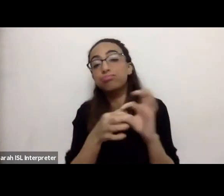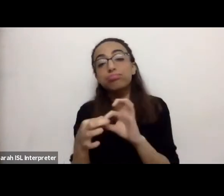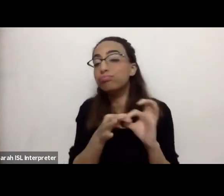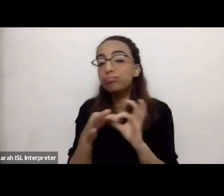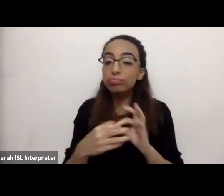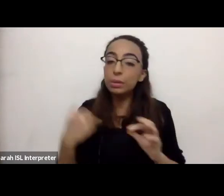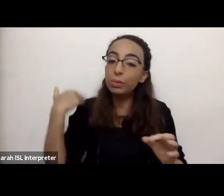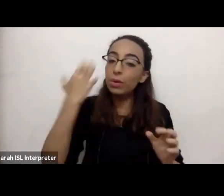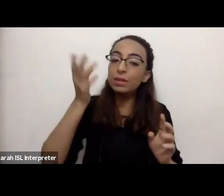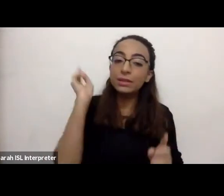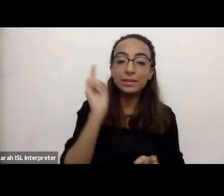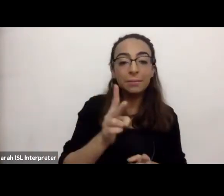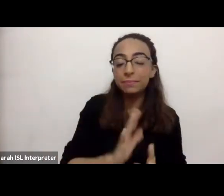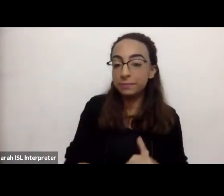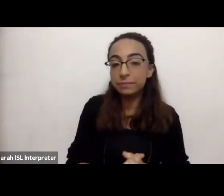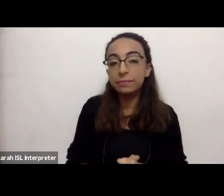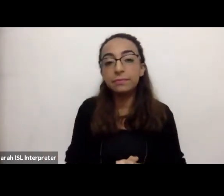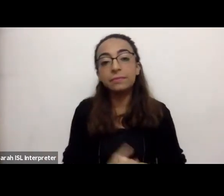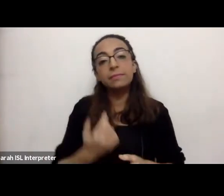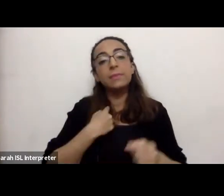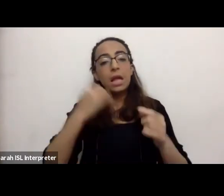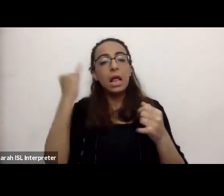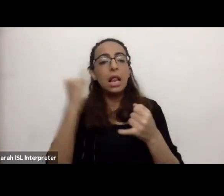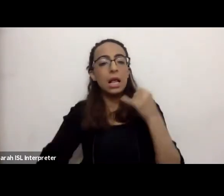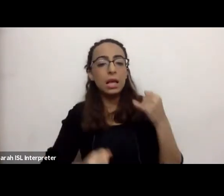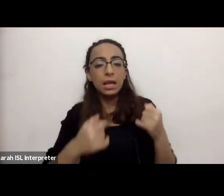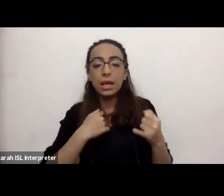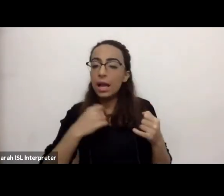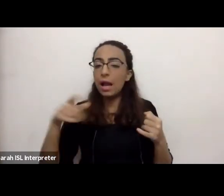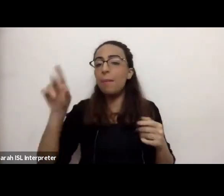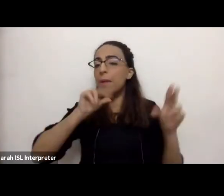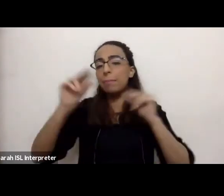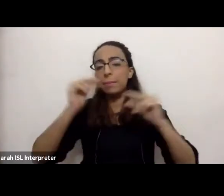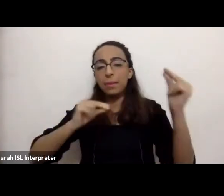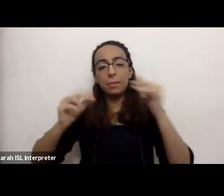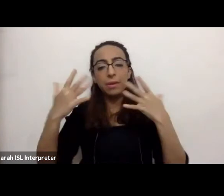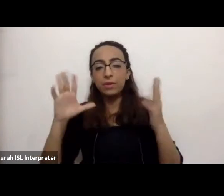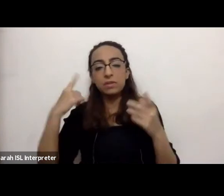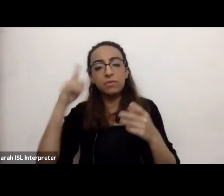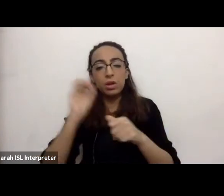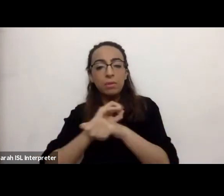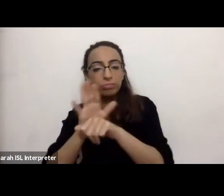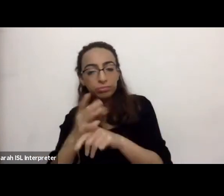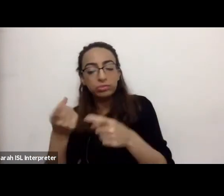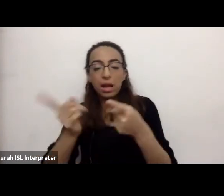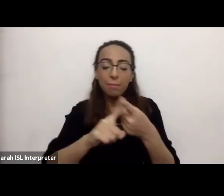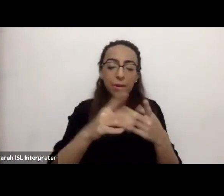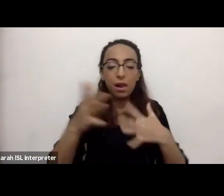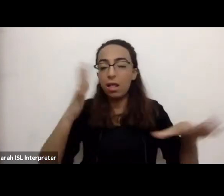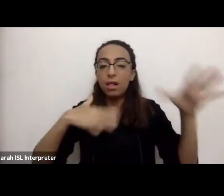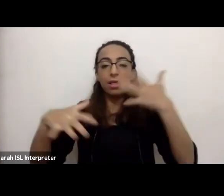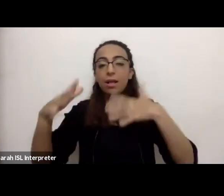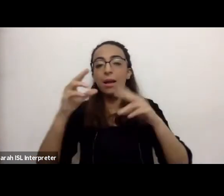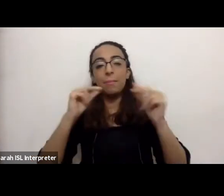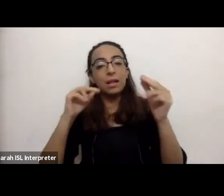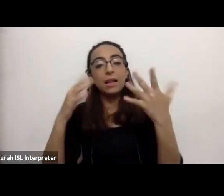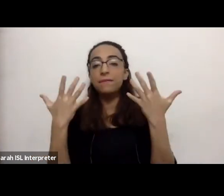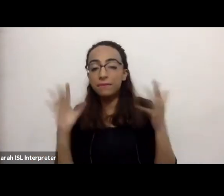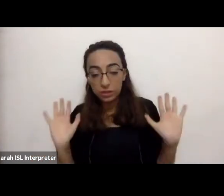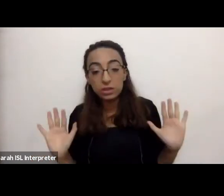NCPEDP's effort. Very quickly, I think a lot has been said about the pandemic and what it has done,